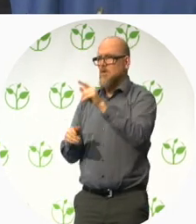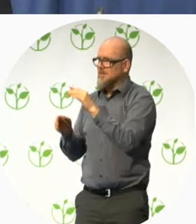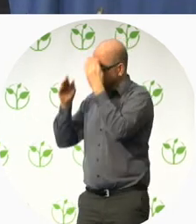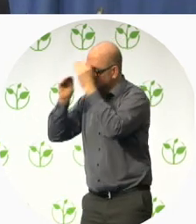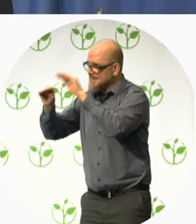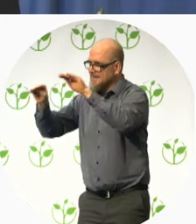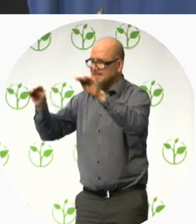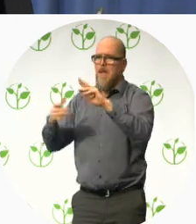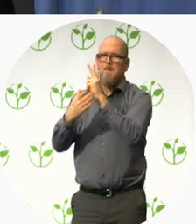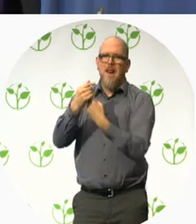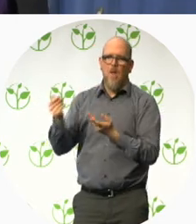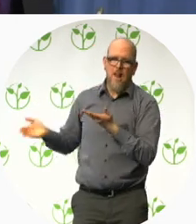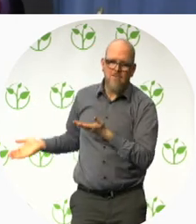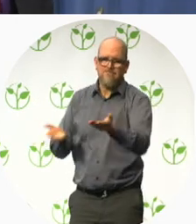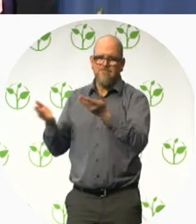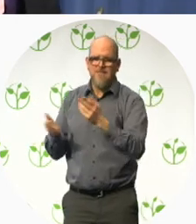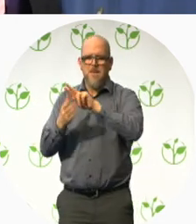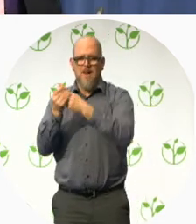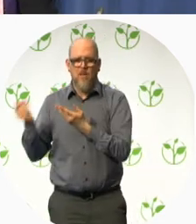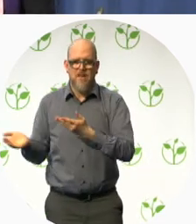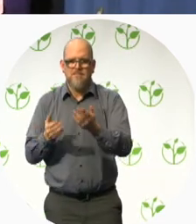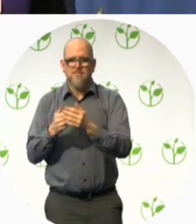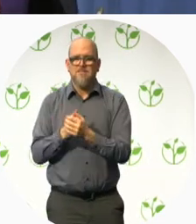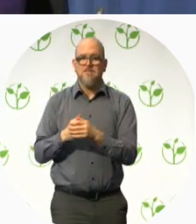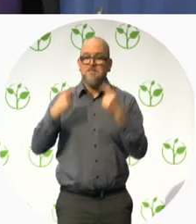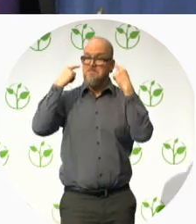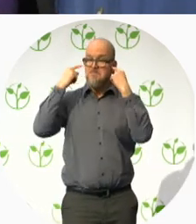Sign Language Day for International Sign Languages.